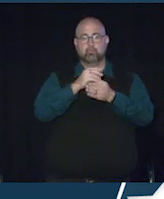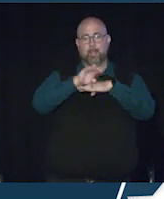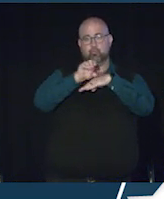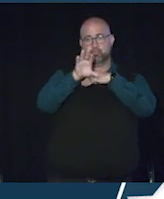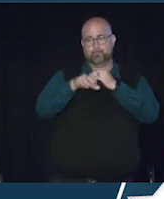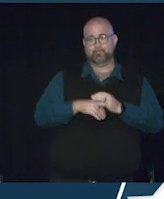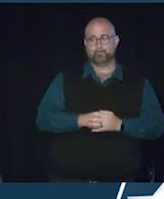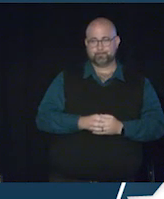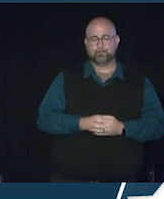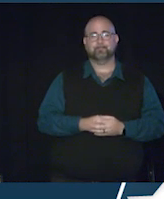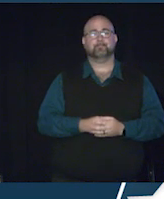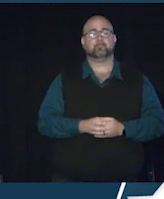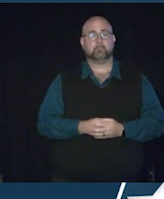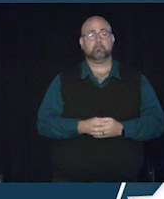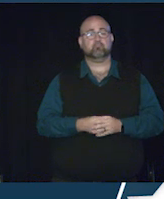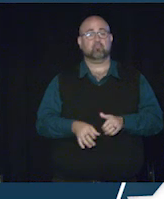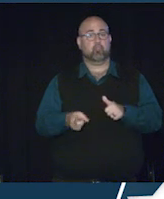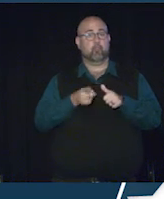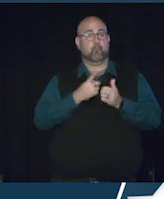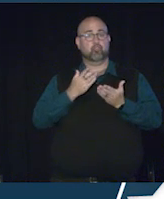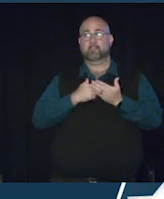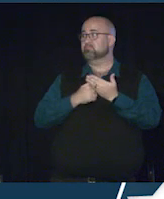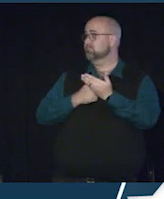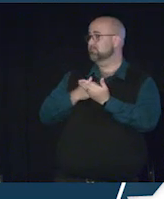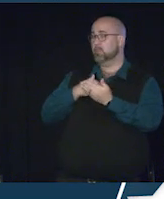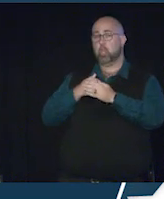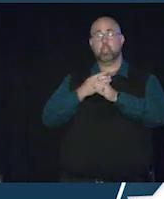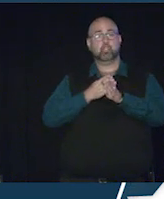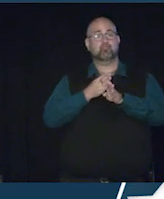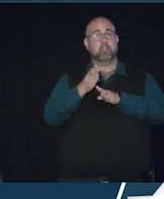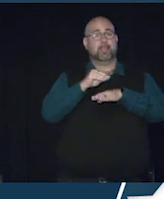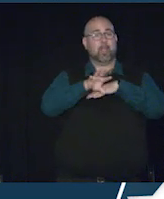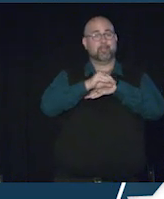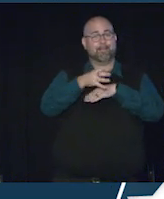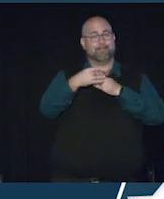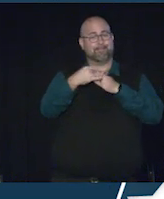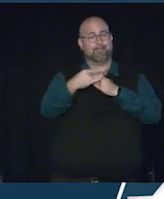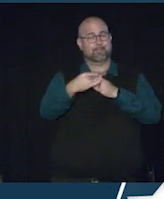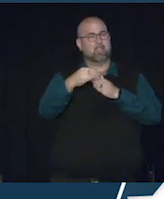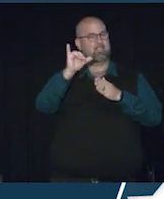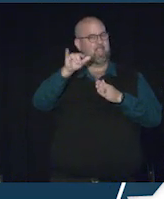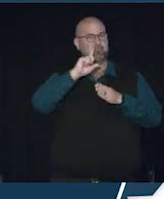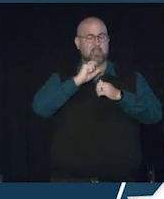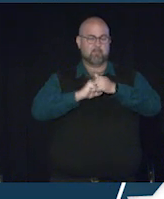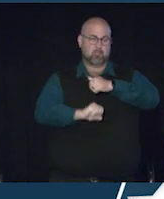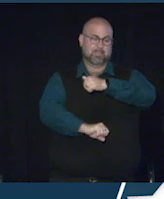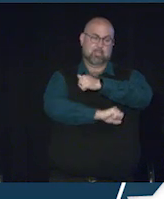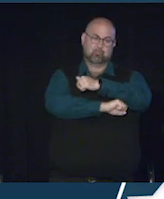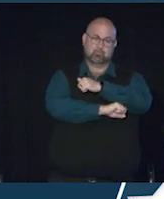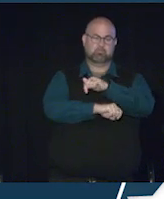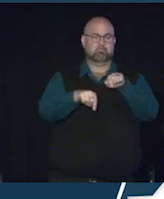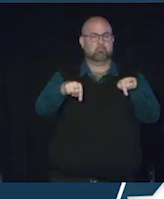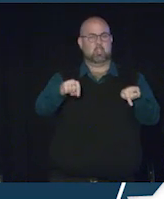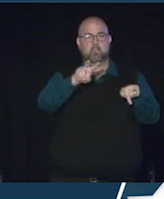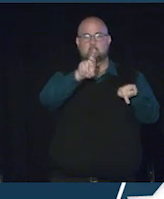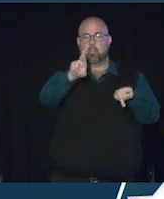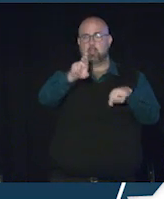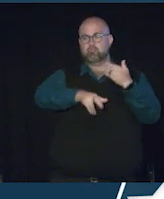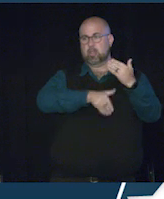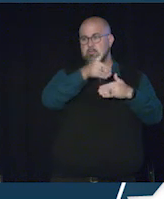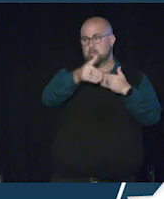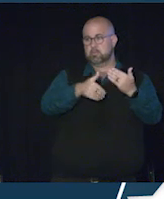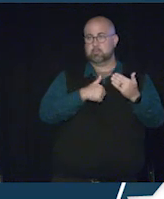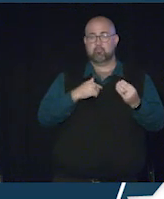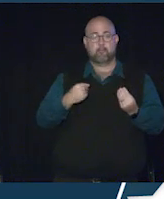counselors. So the first service there is career counseling and guidance. That's really the foundation of the VR process and